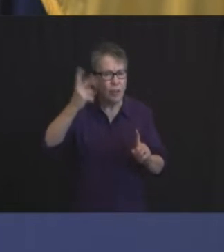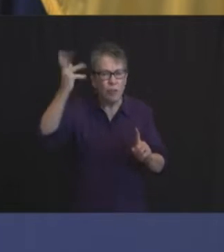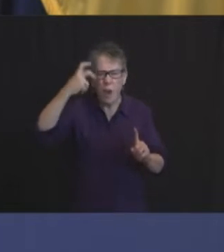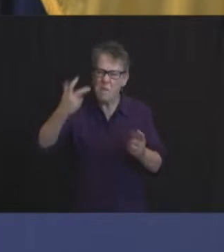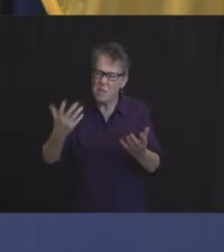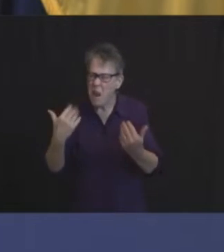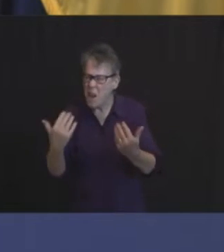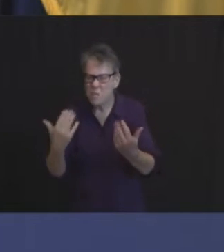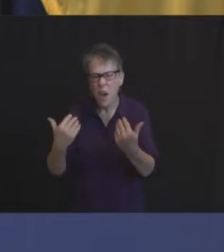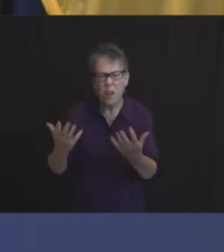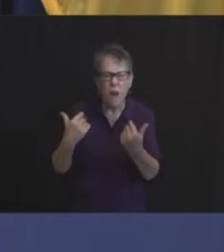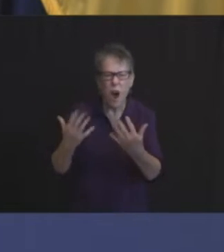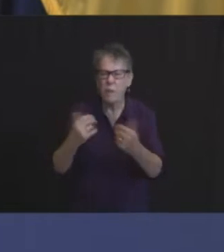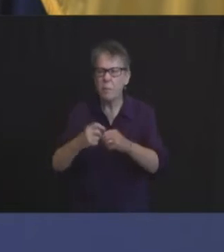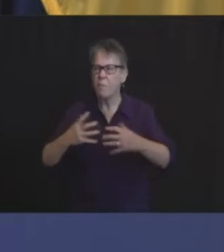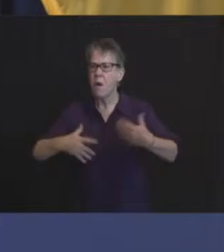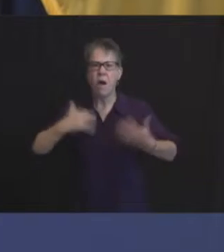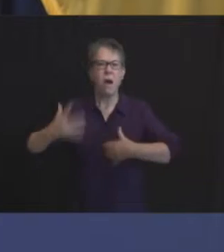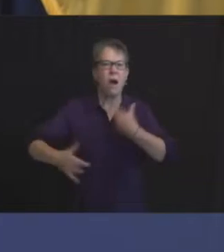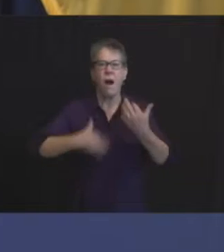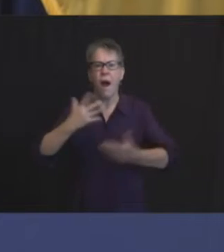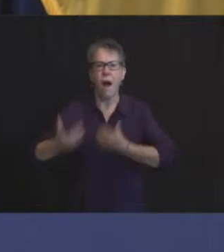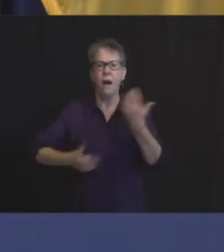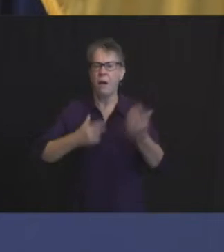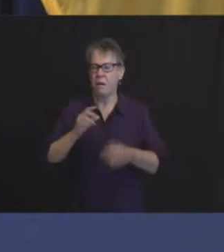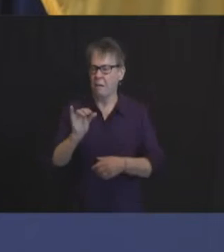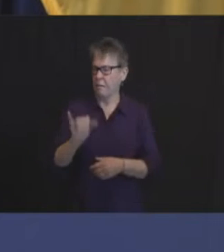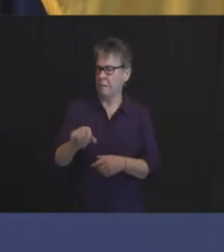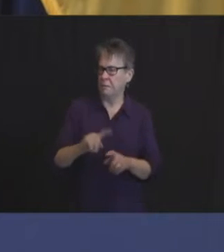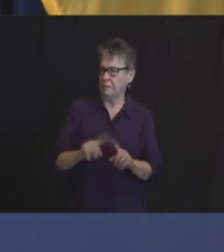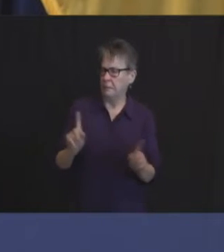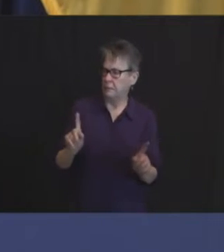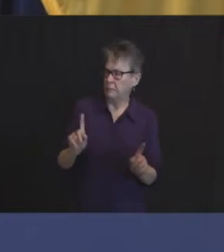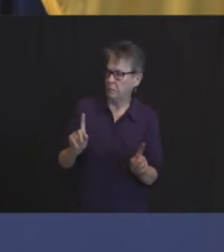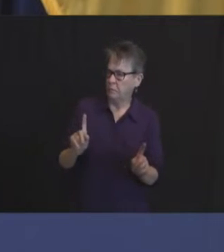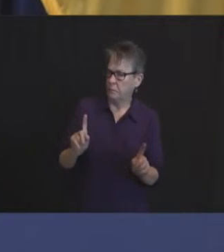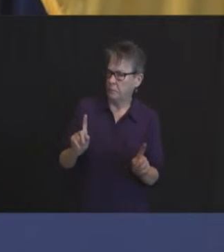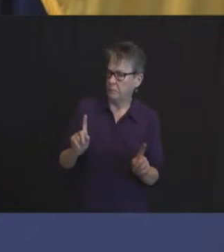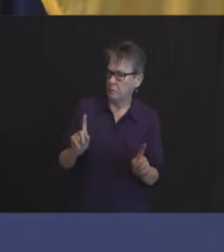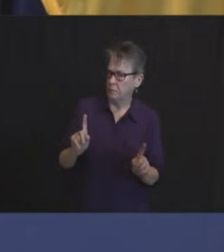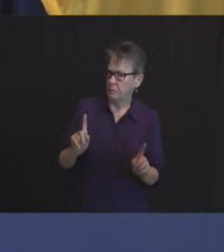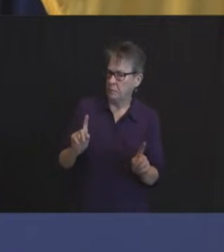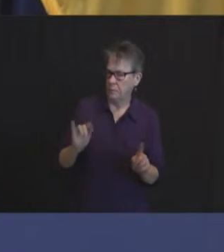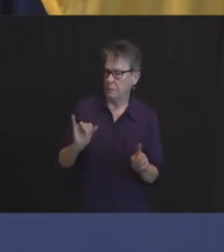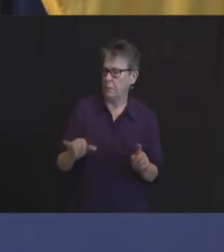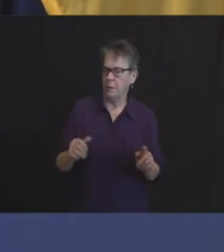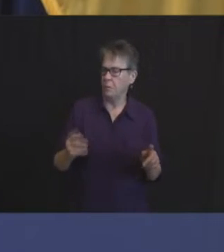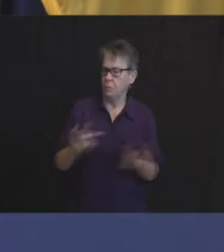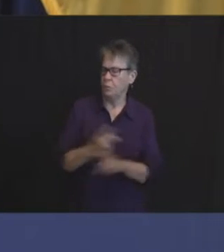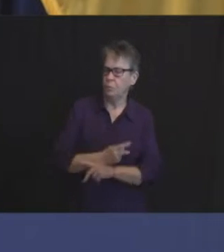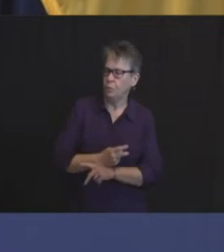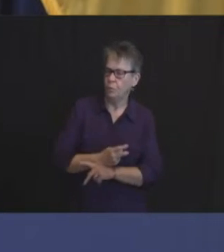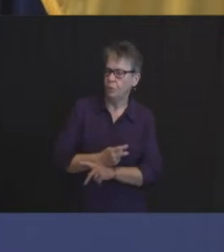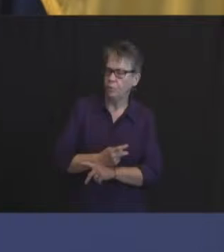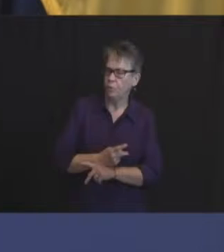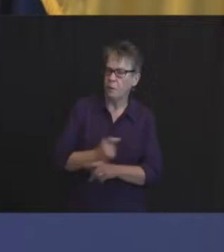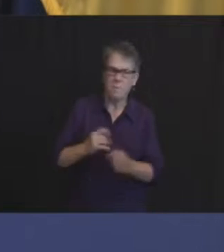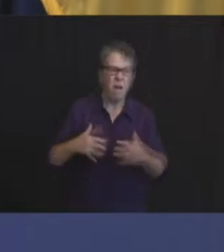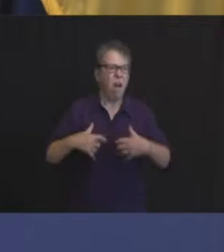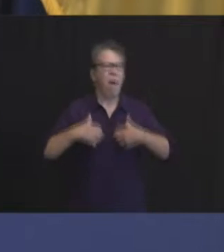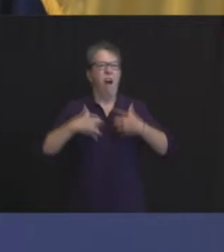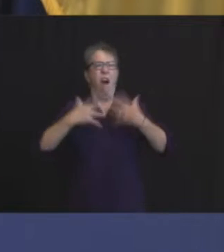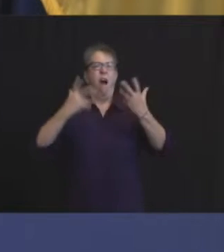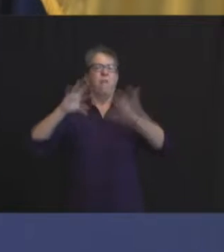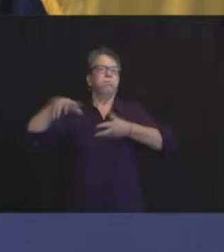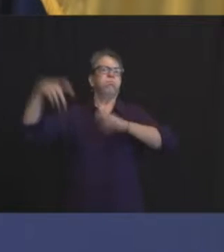And I've got a lot of regard for Angela Merkel, but I have to say that's where I come out. By the way, that's why I always stumble over